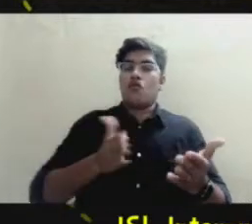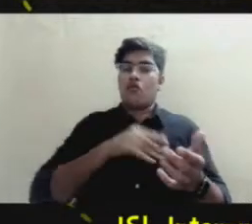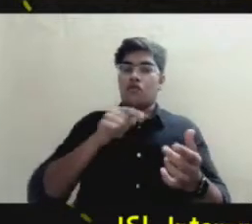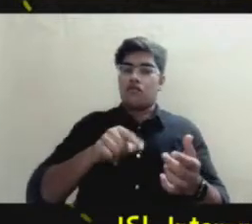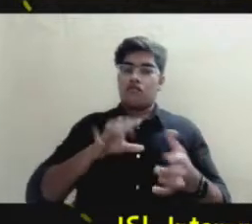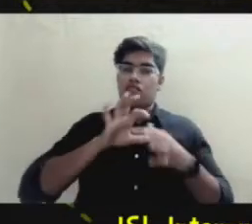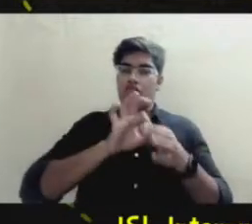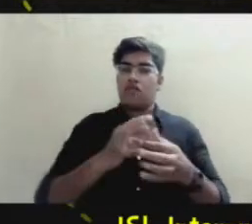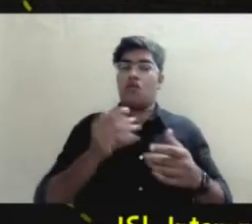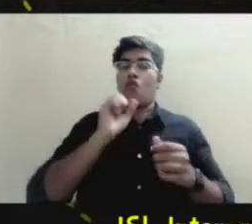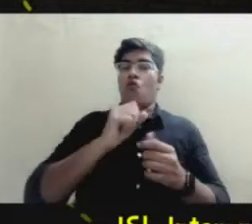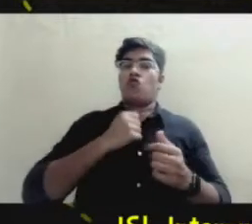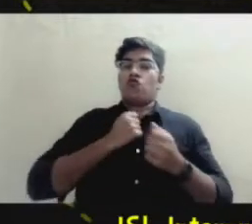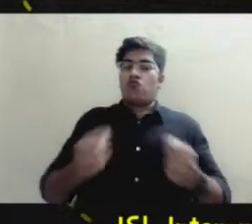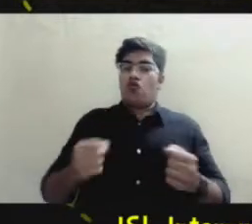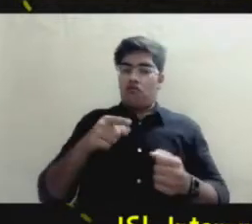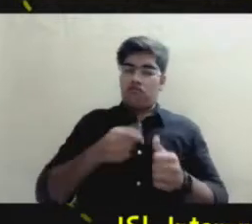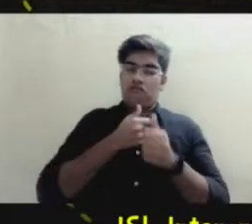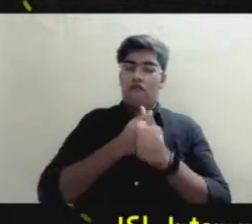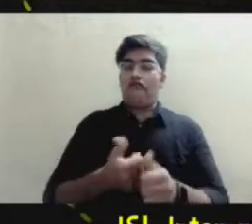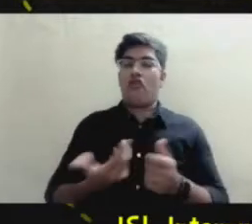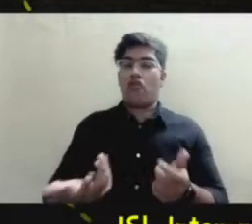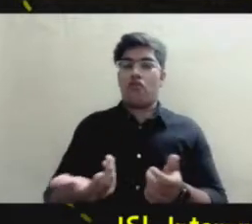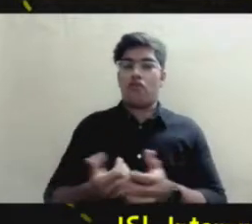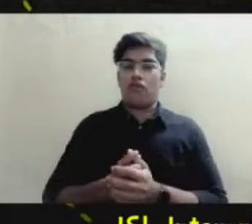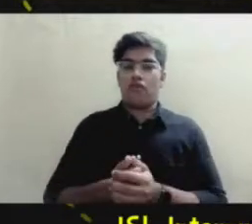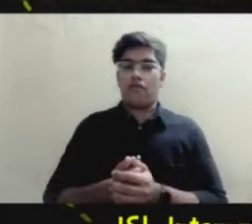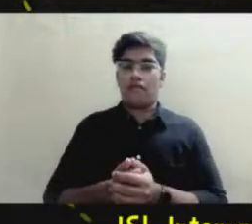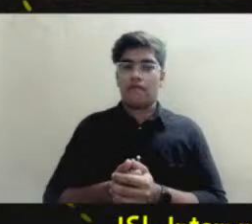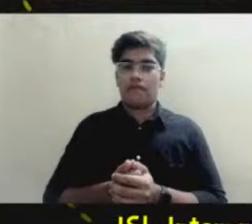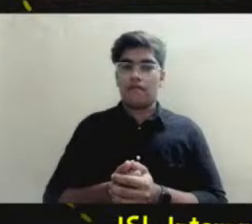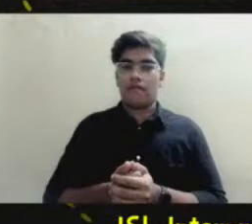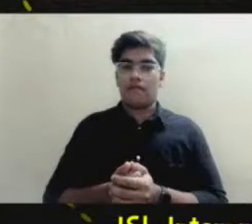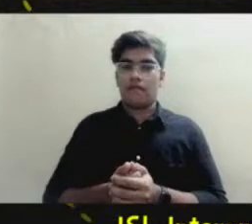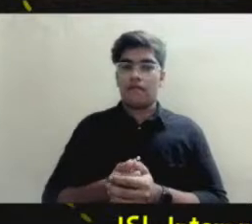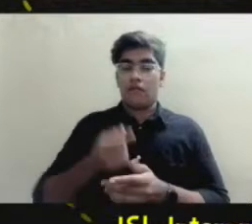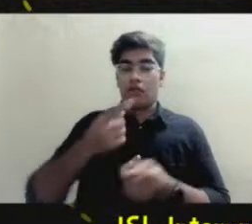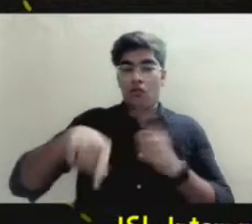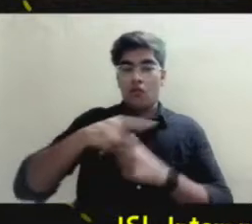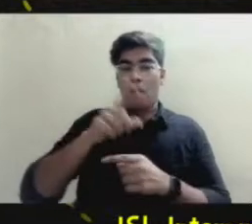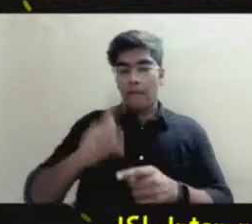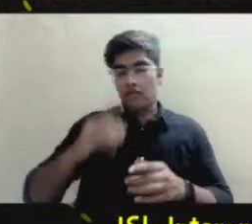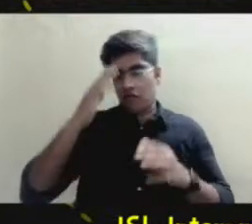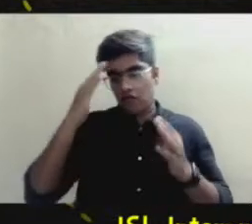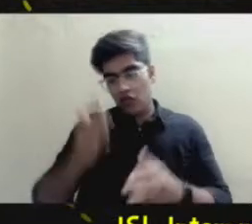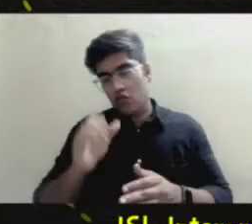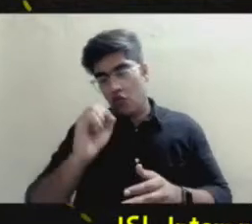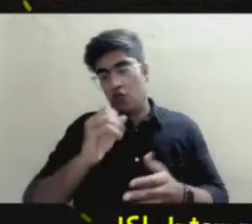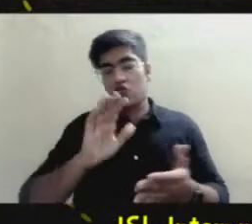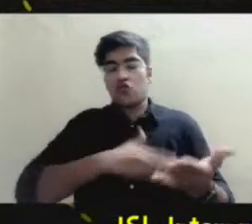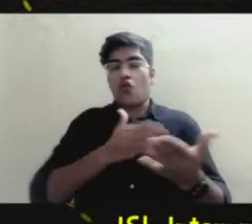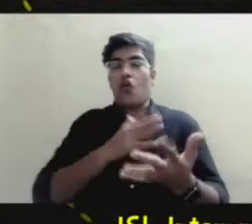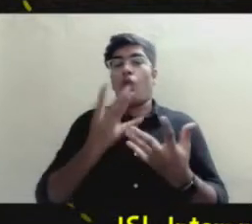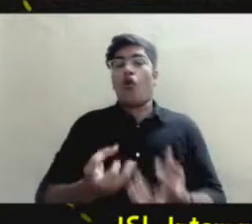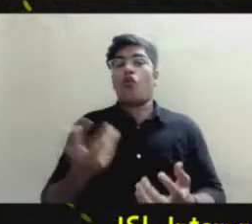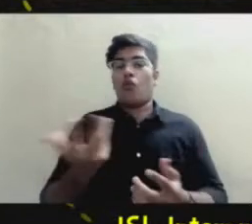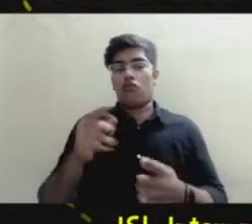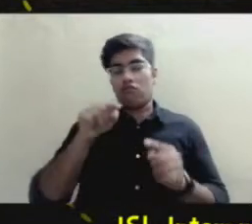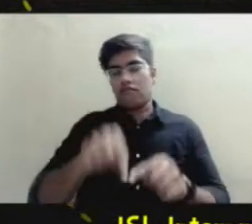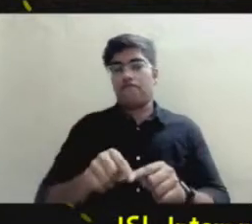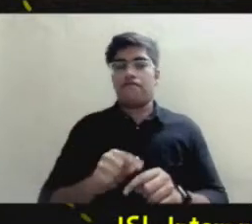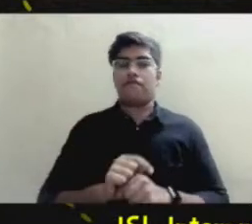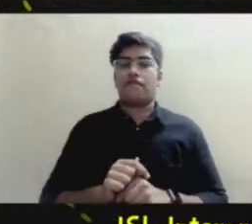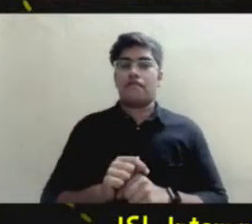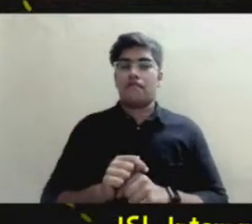their own strength of character that they will perform on their own terms and conditions. Remember that